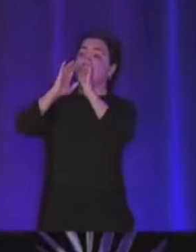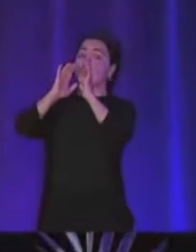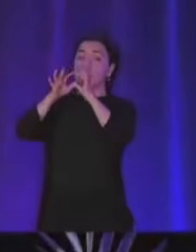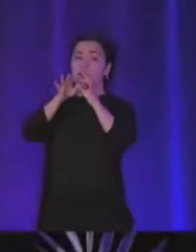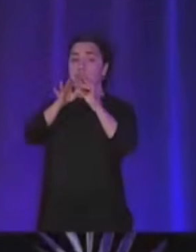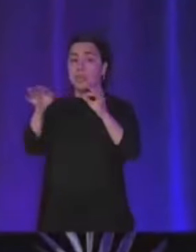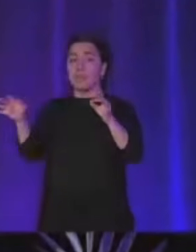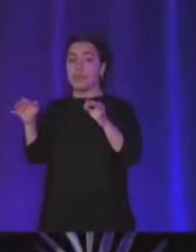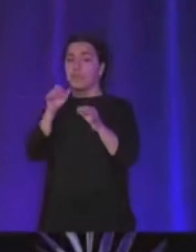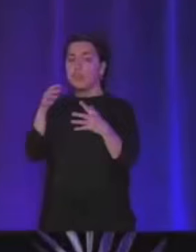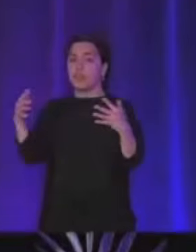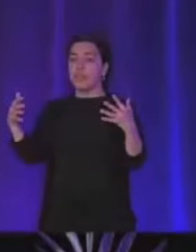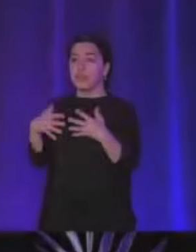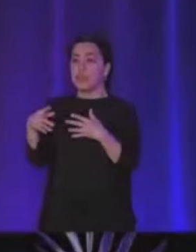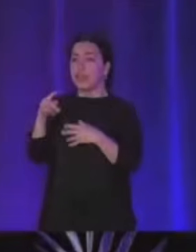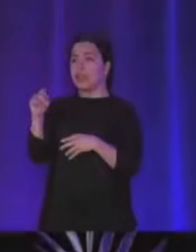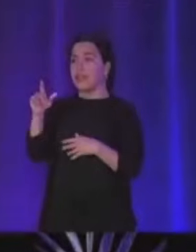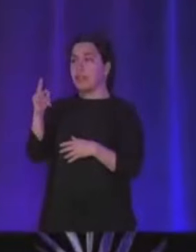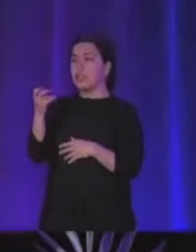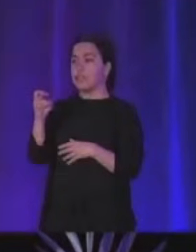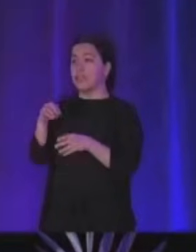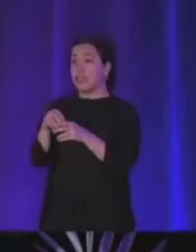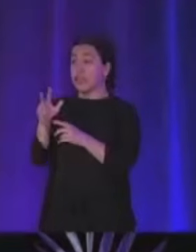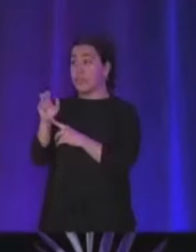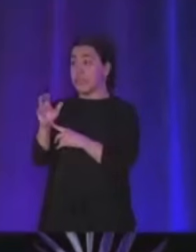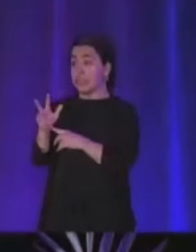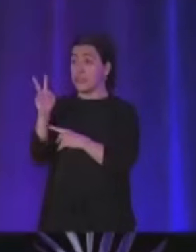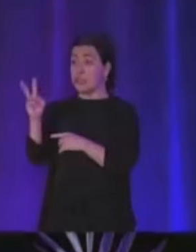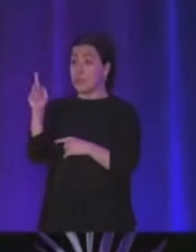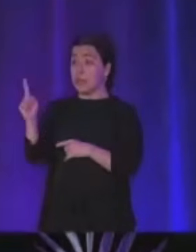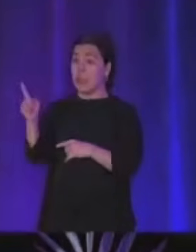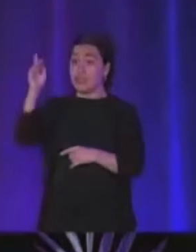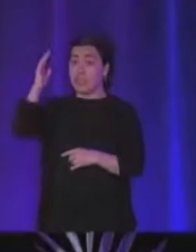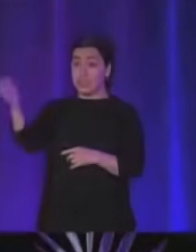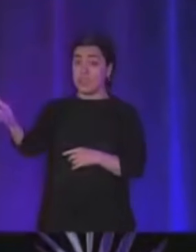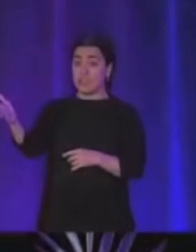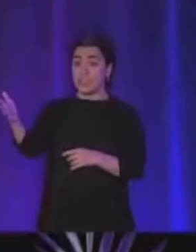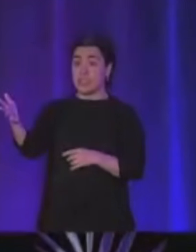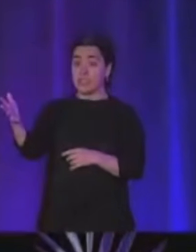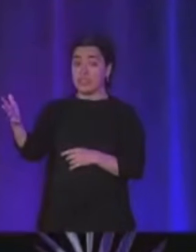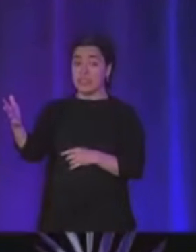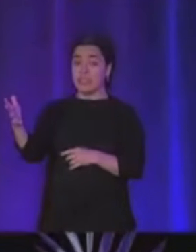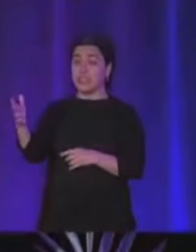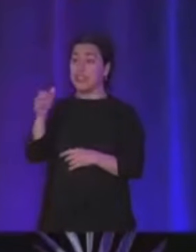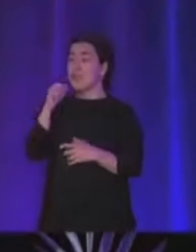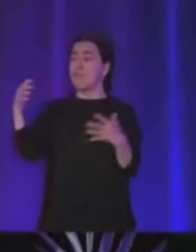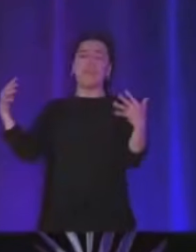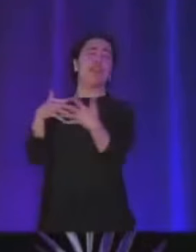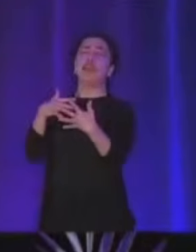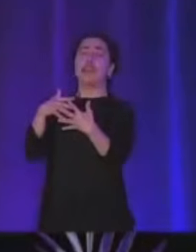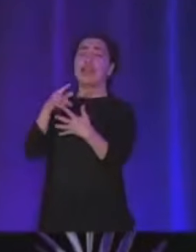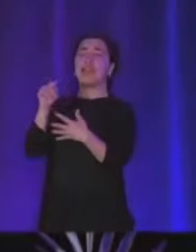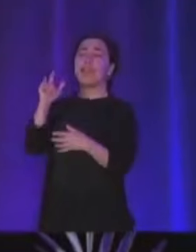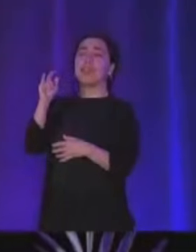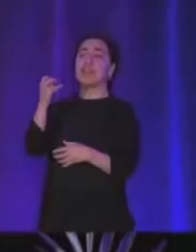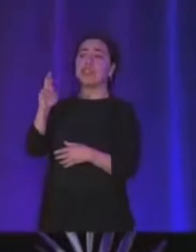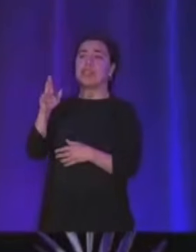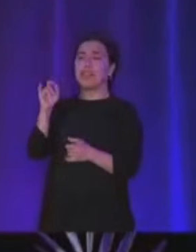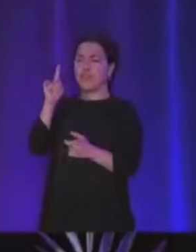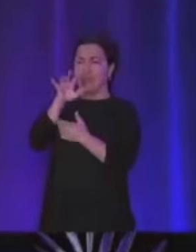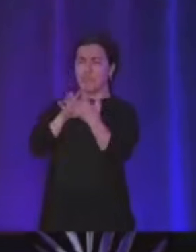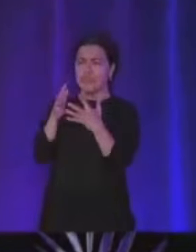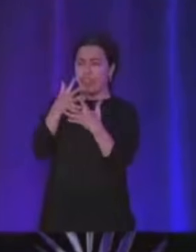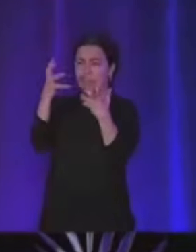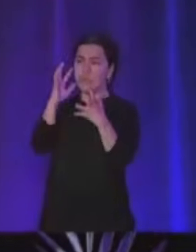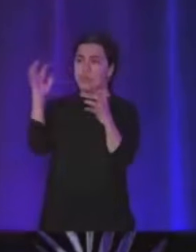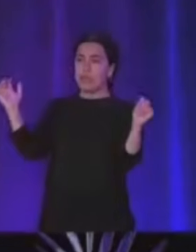phrase, don't fear the linter, in like 3 seconds. 2, 1, don't fear the linter! Now they're confused and angry and going to